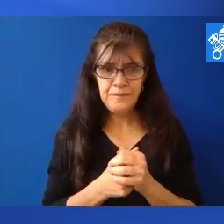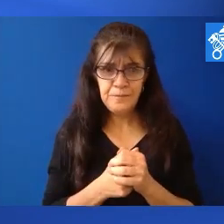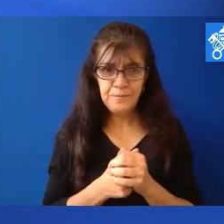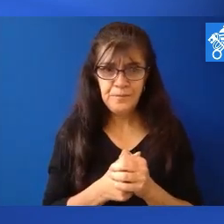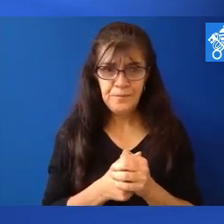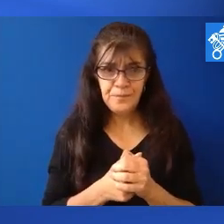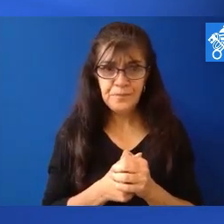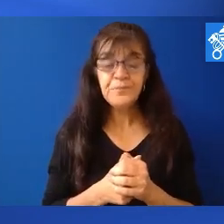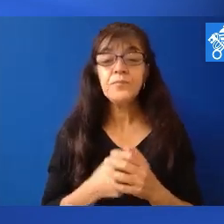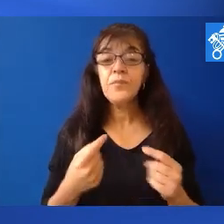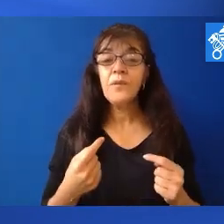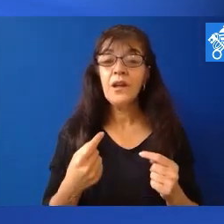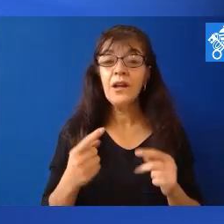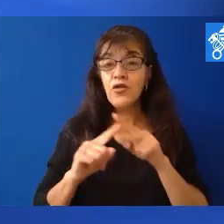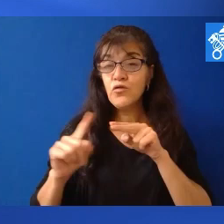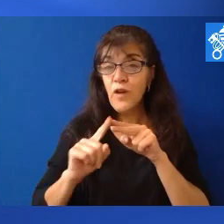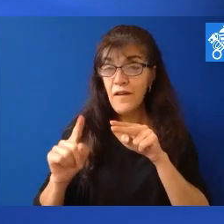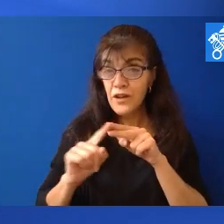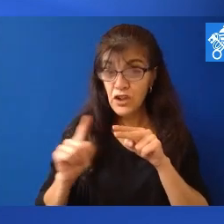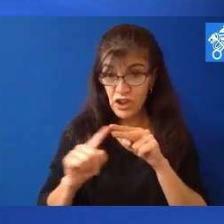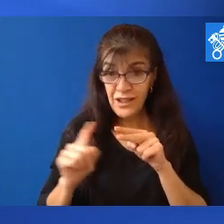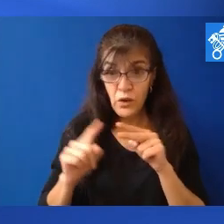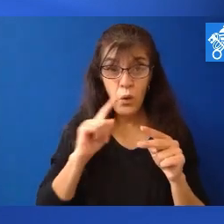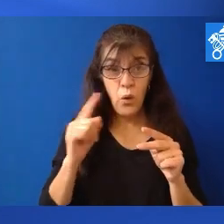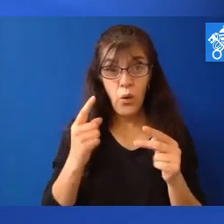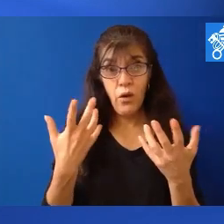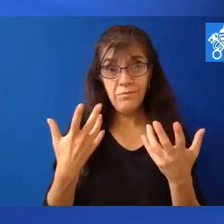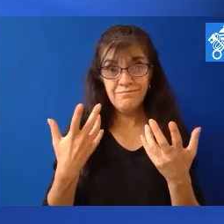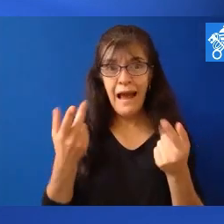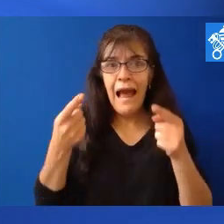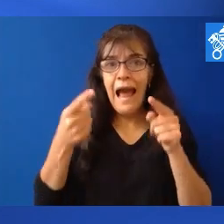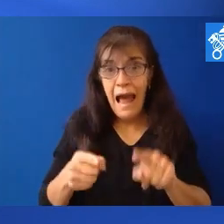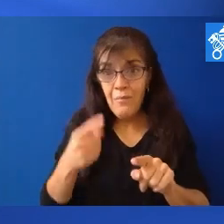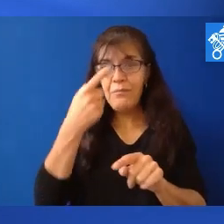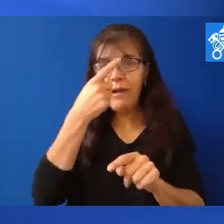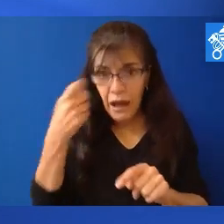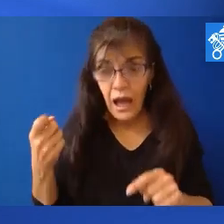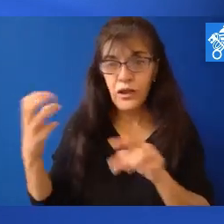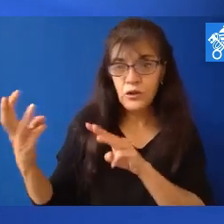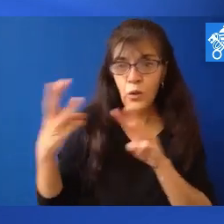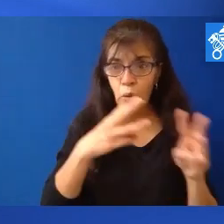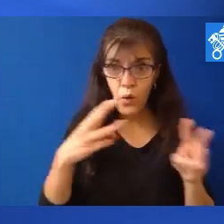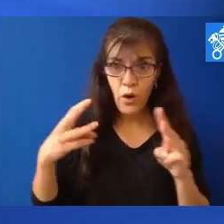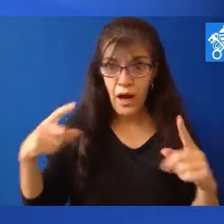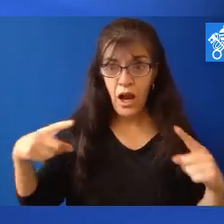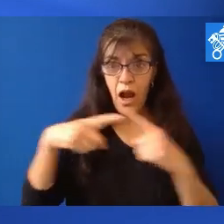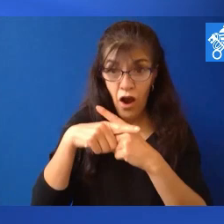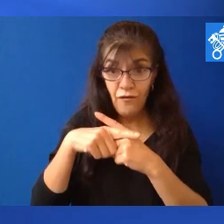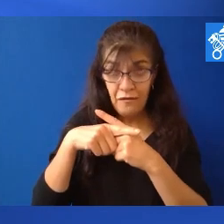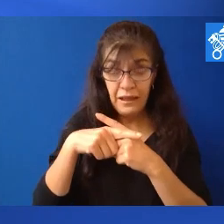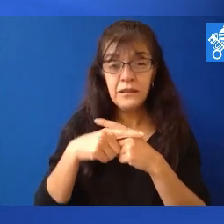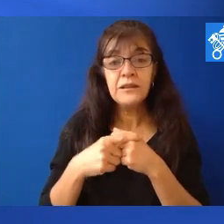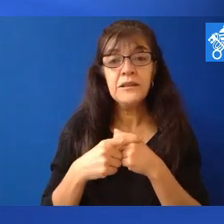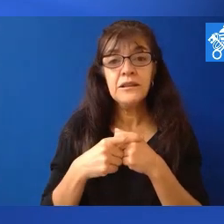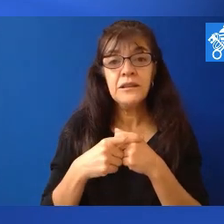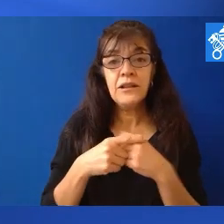And speaking of refugees who are the casualties of wars and conflict, the religious leaders who were